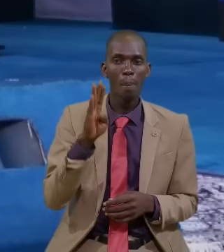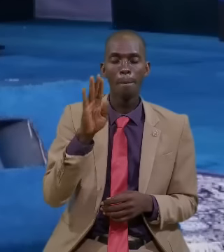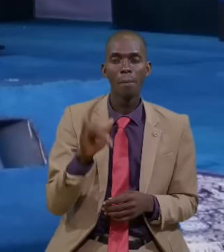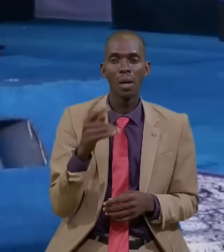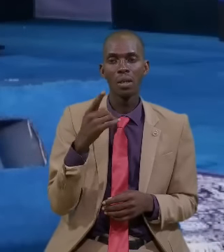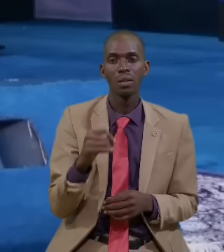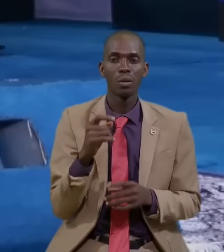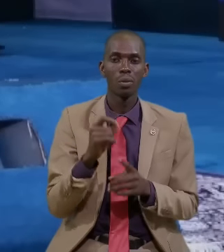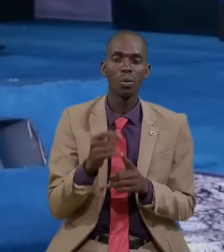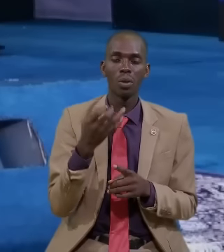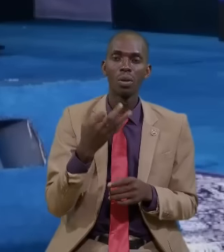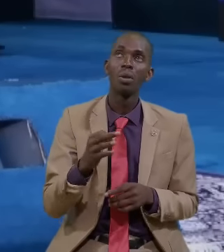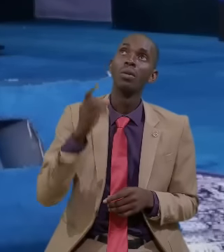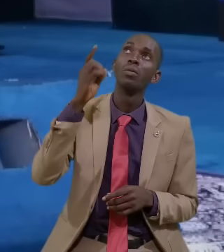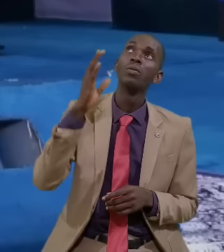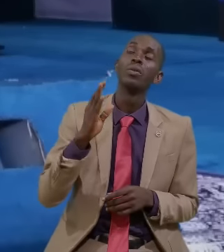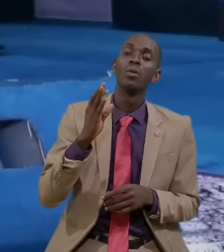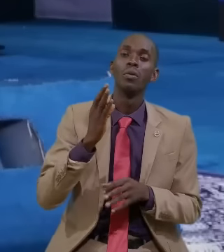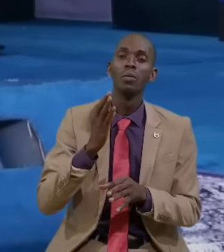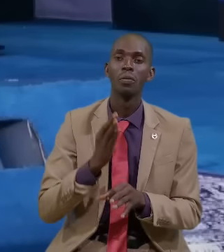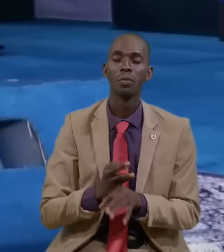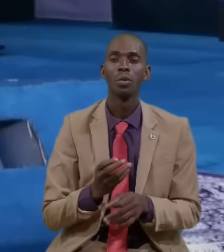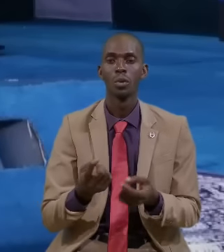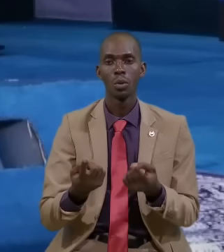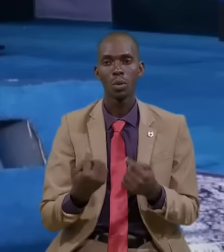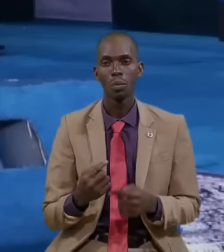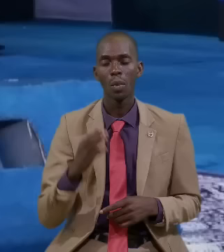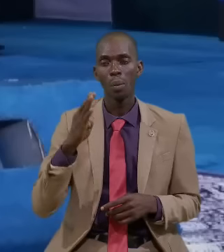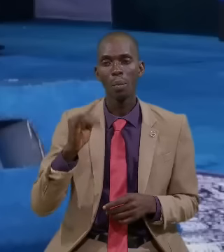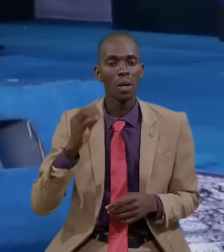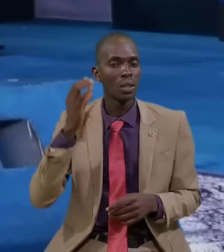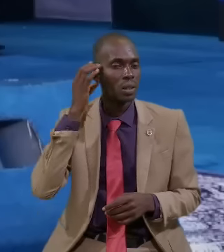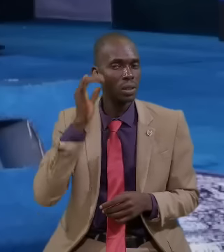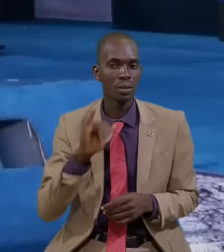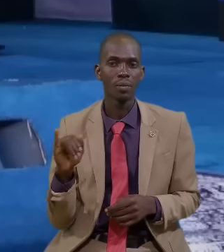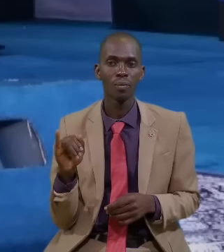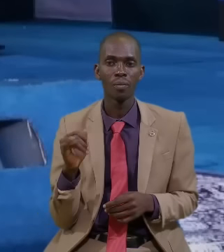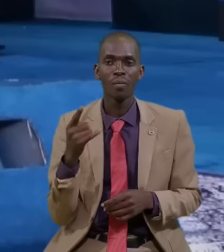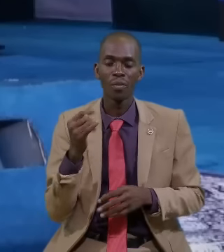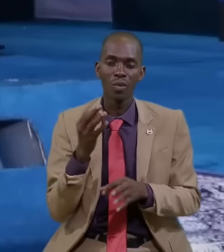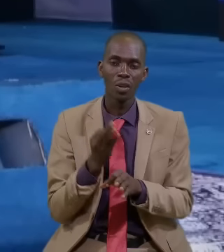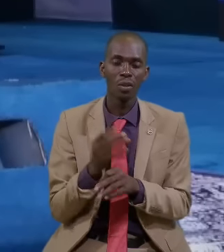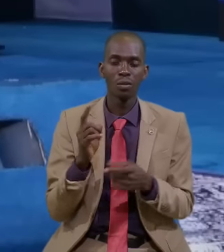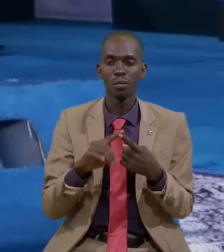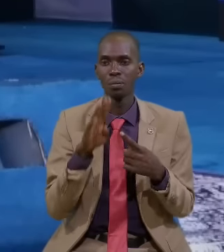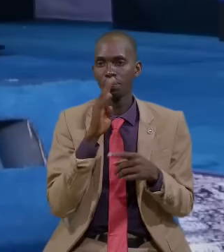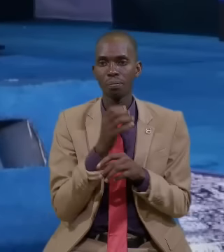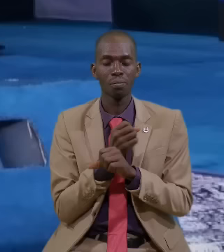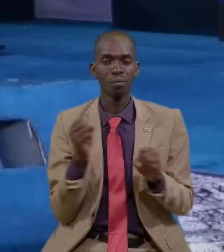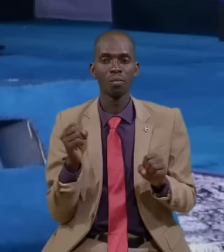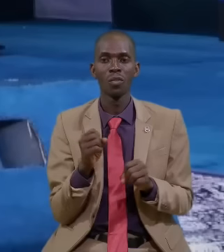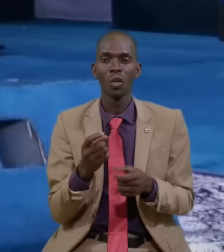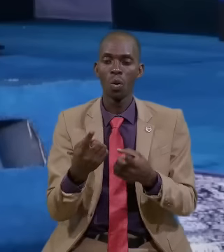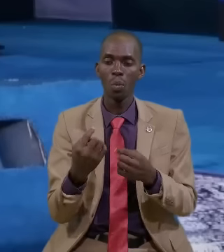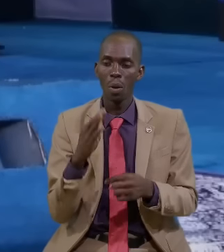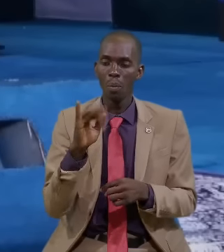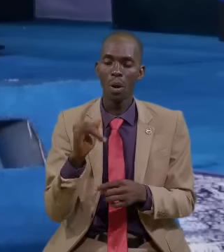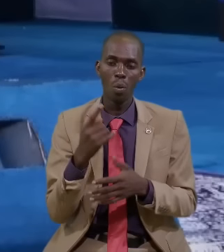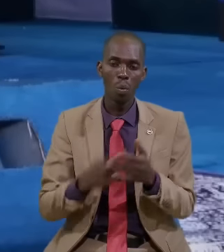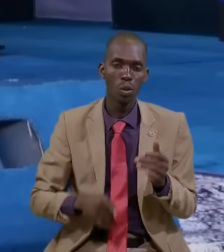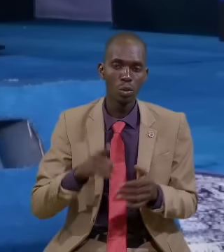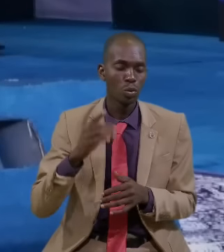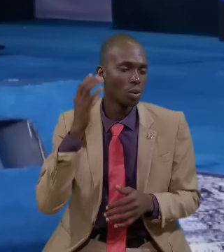of God. Faith cometh by hearing. The faith to be saved cometh by what you hear. The